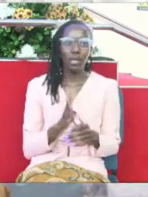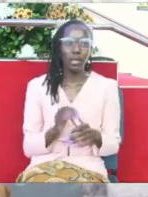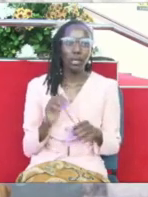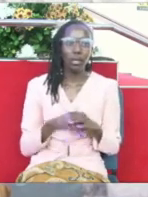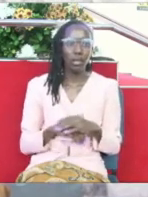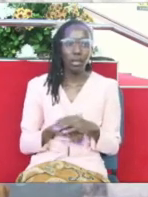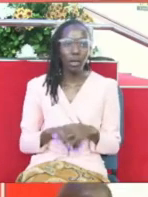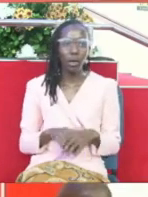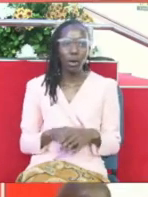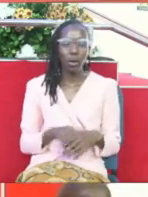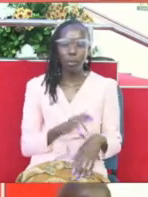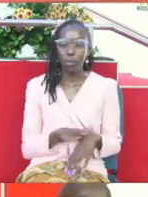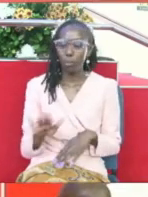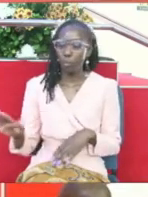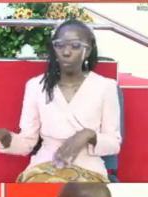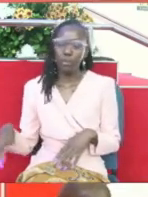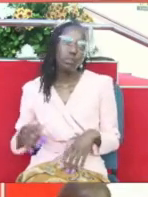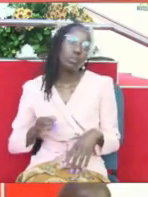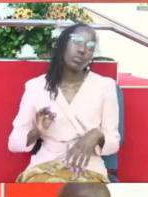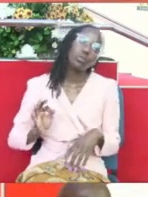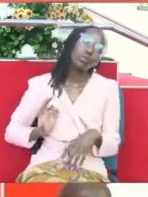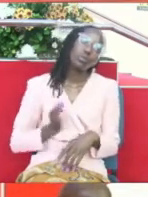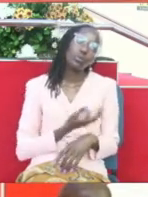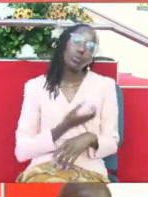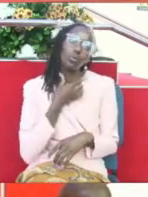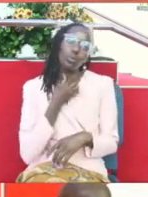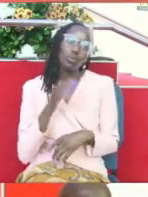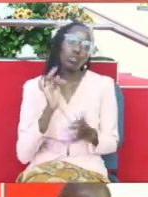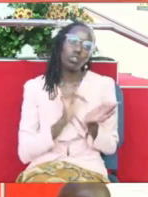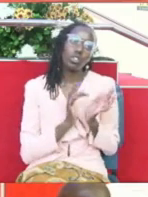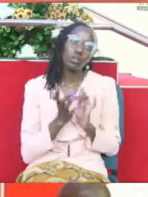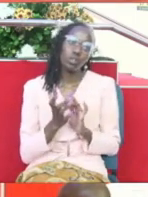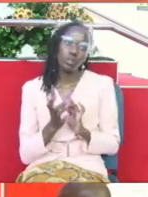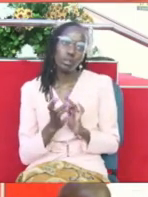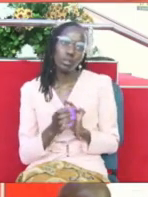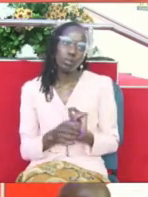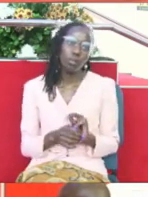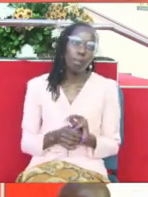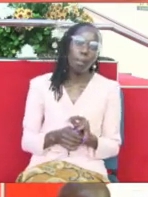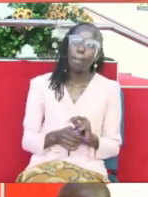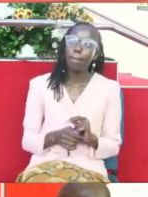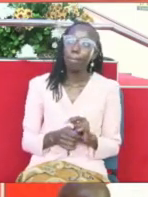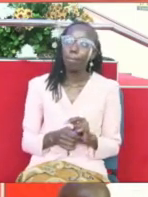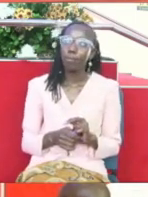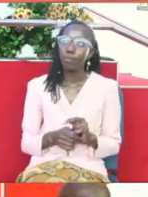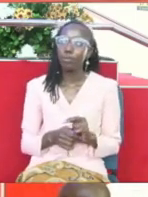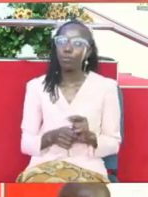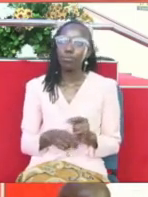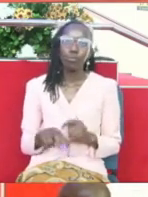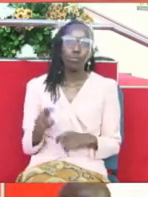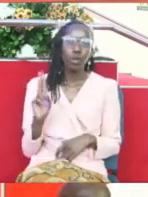with God is way deeper. Ni wakina zaidi than just saying I am born again. Si kusema tu